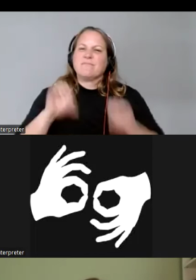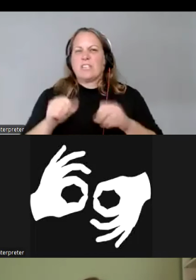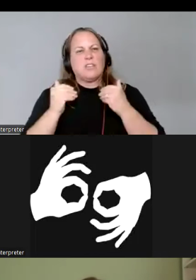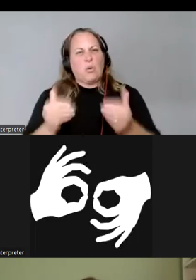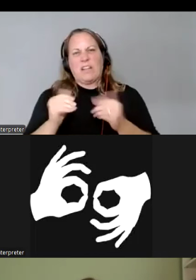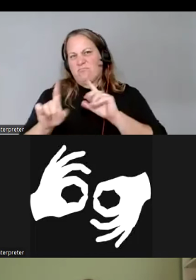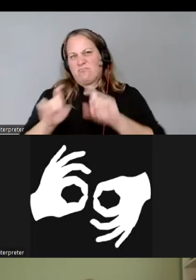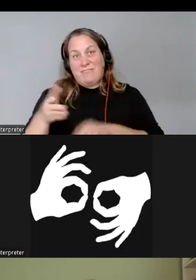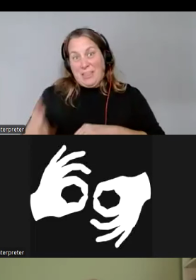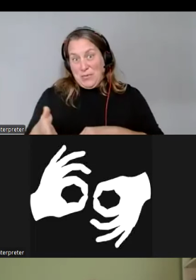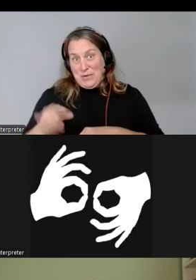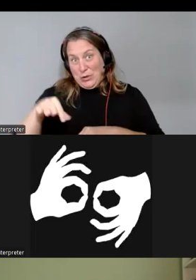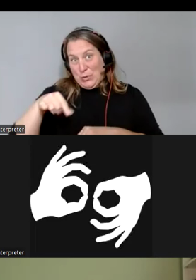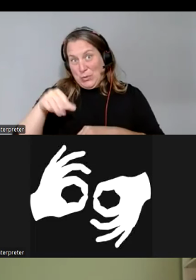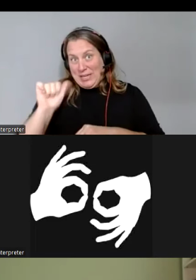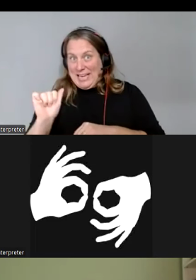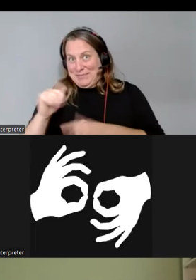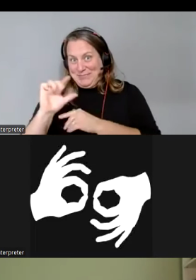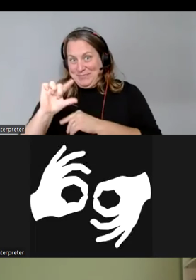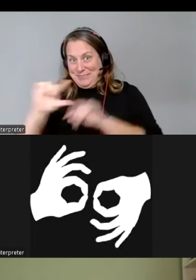directly. Next slide, please.